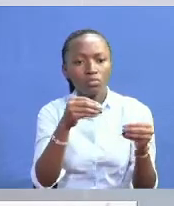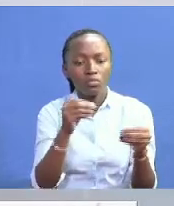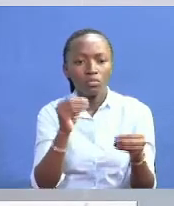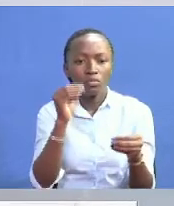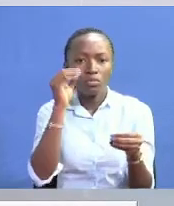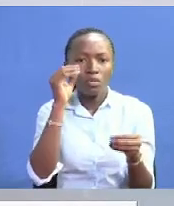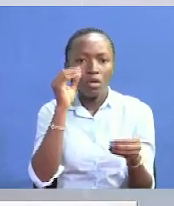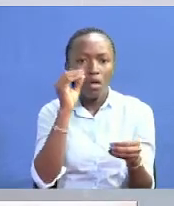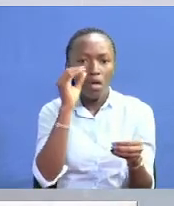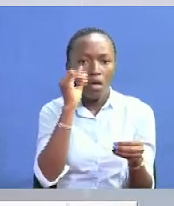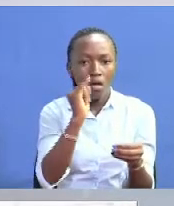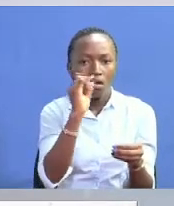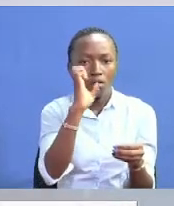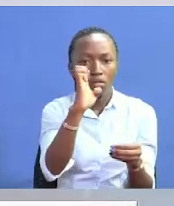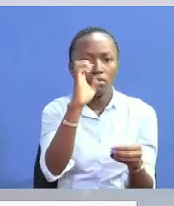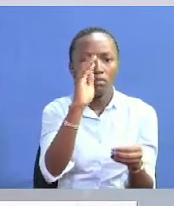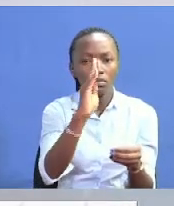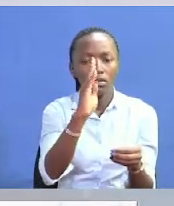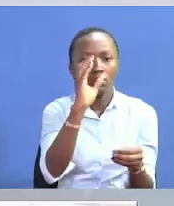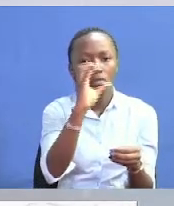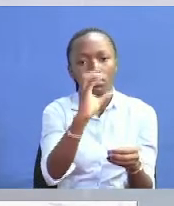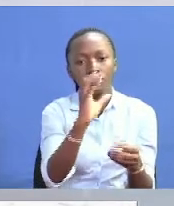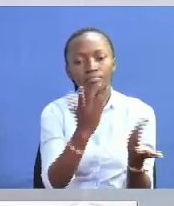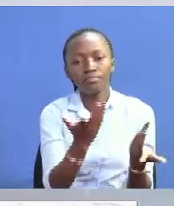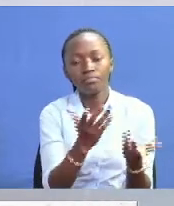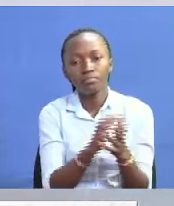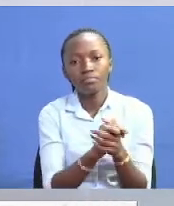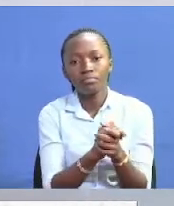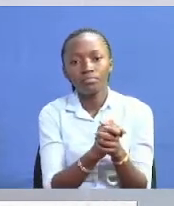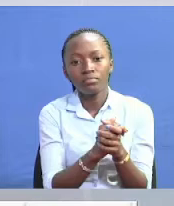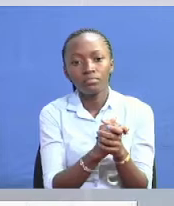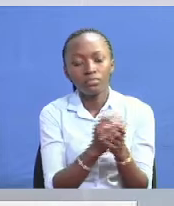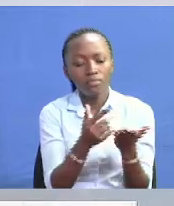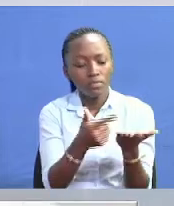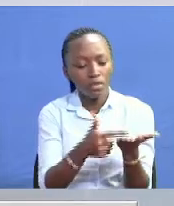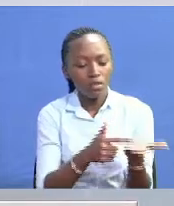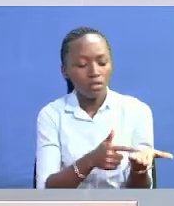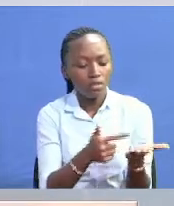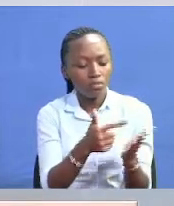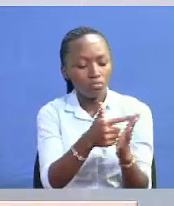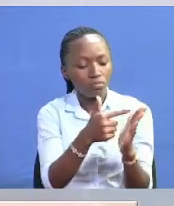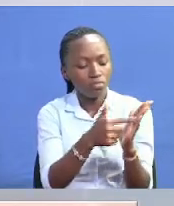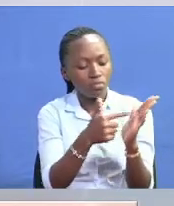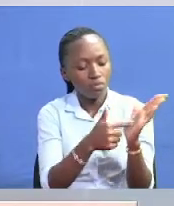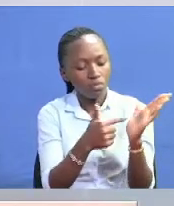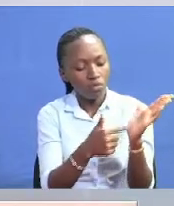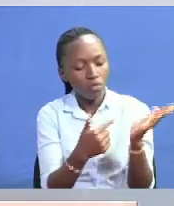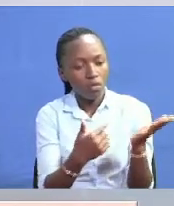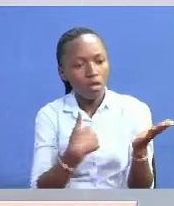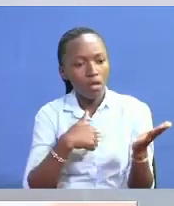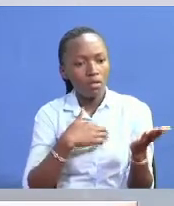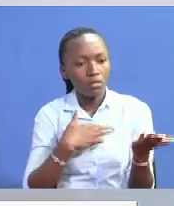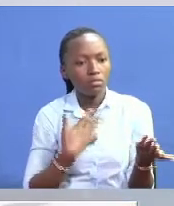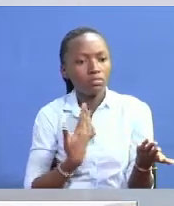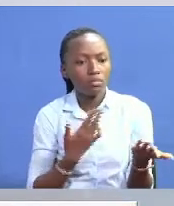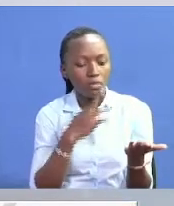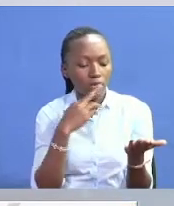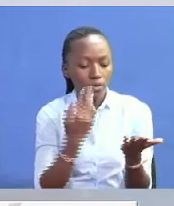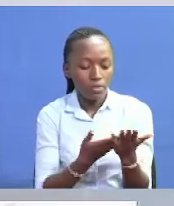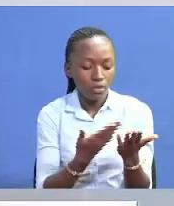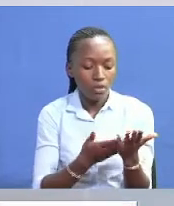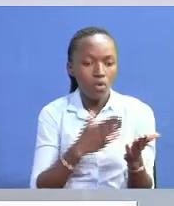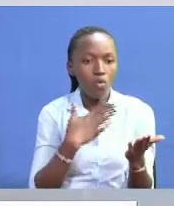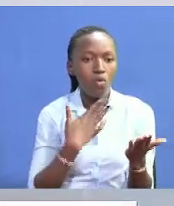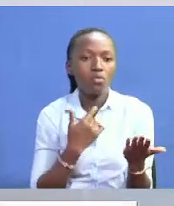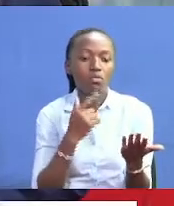us to participate in this electoral process, these are some of the requirements. These are some of the recommendations that we need so